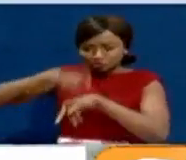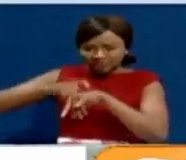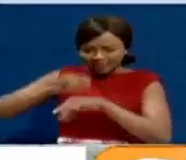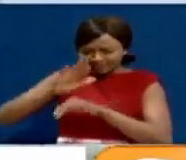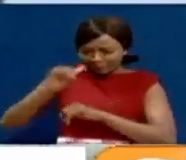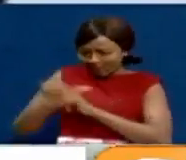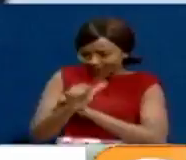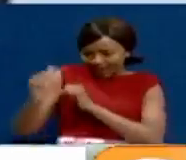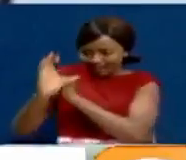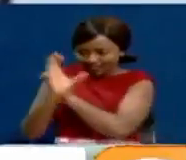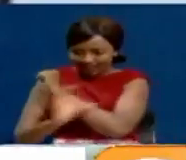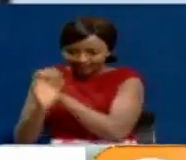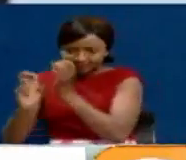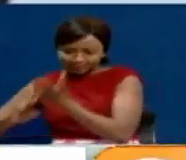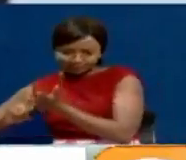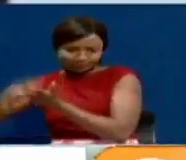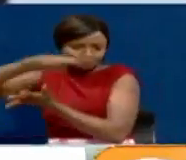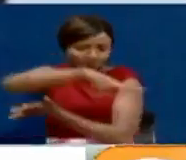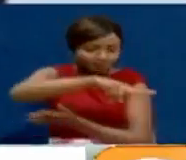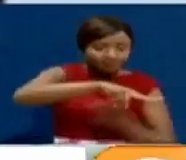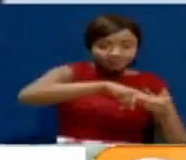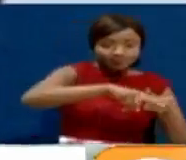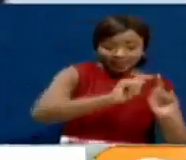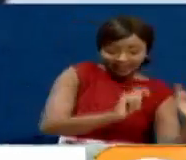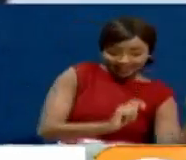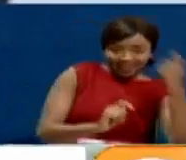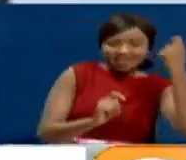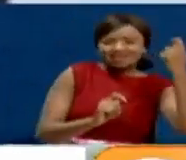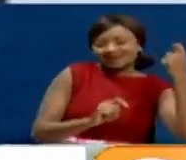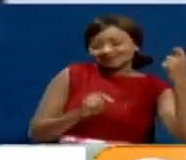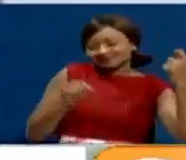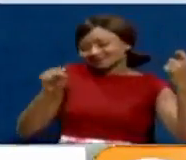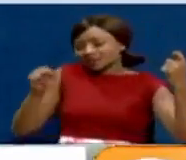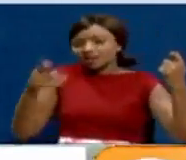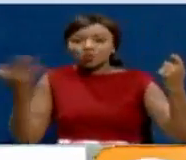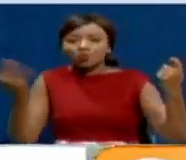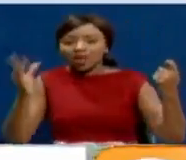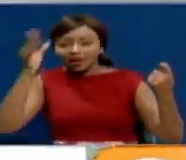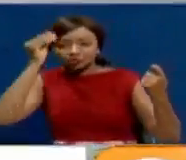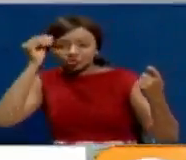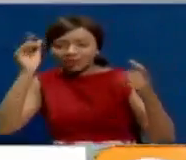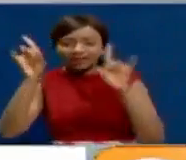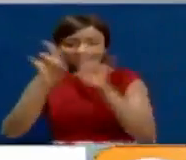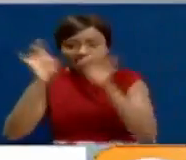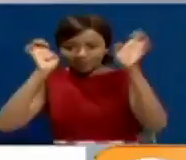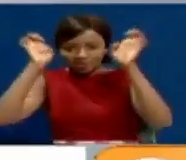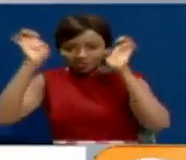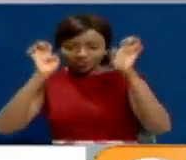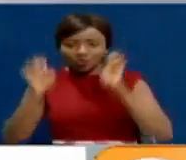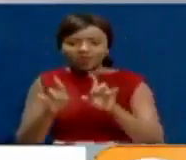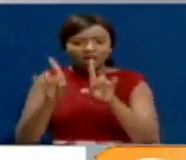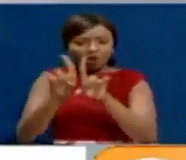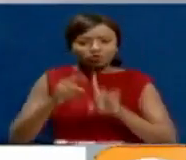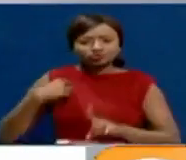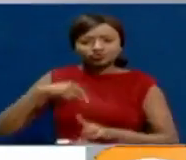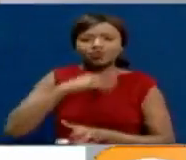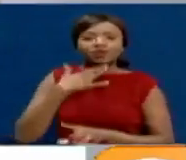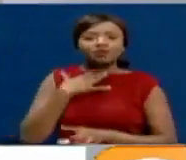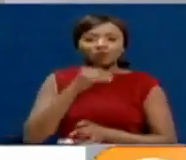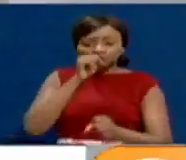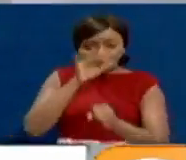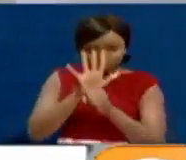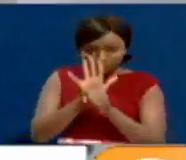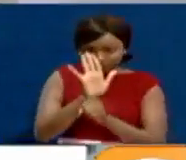just what is not contained in the neighboring countries like Somalia and Ethiopia. We wish to assure the public that this